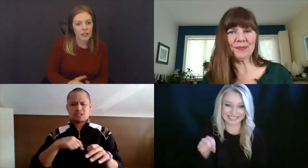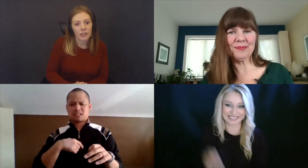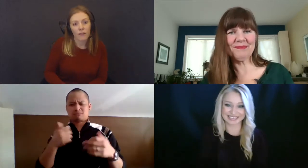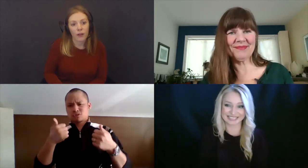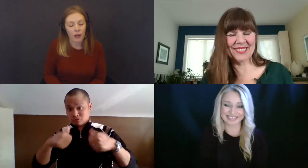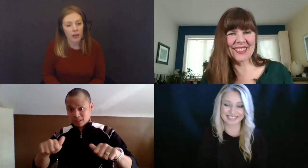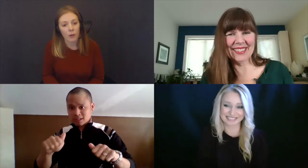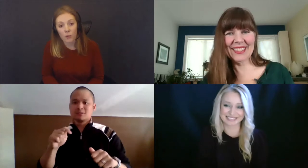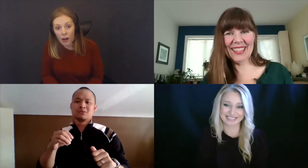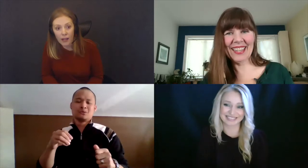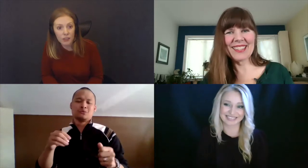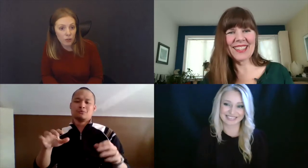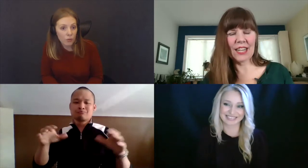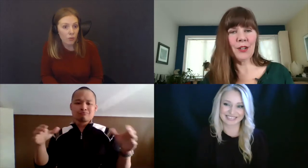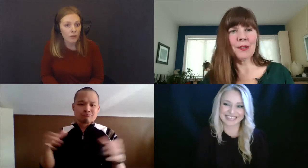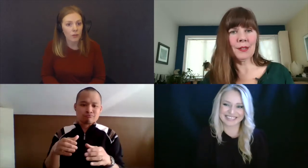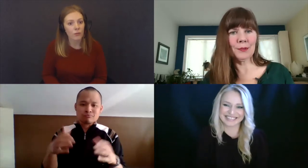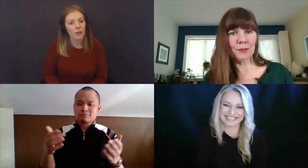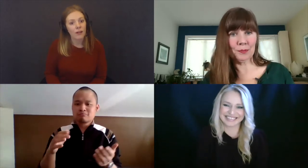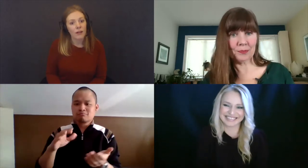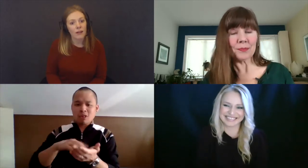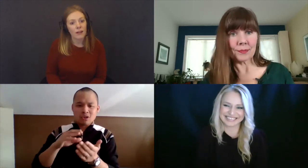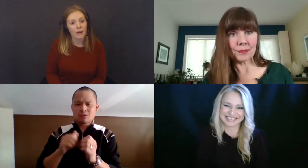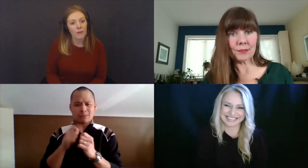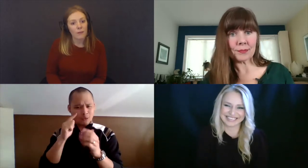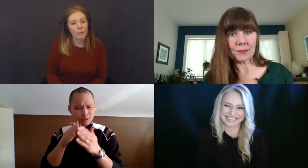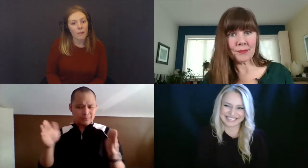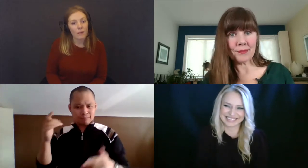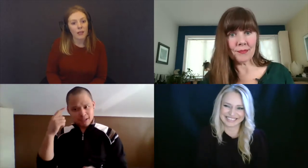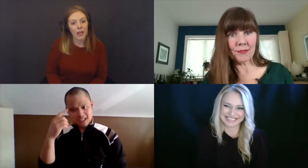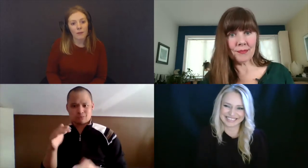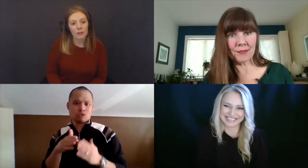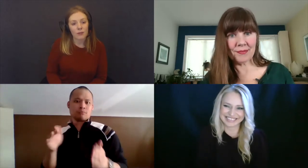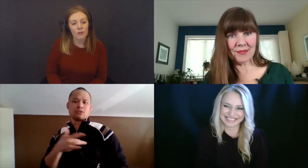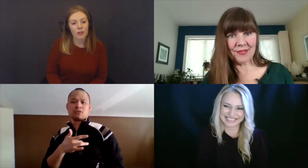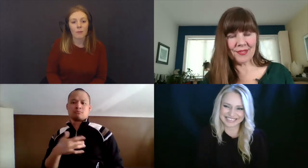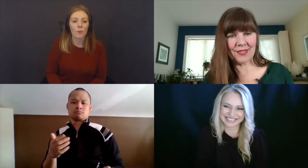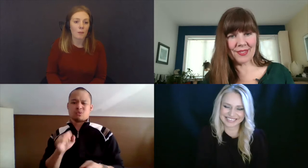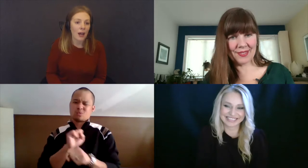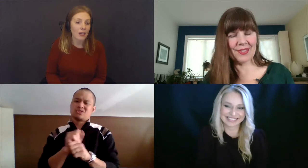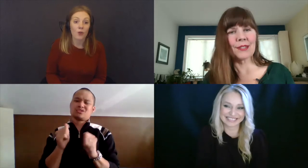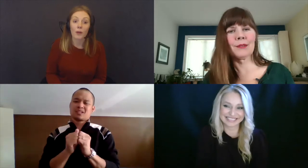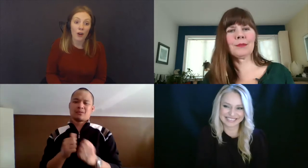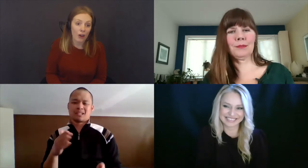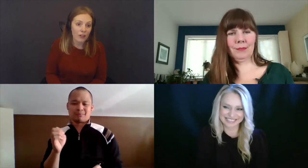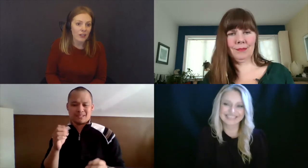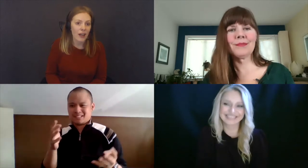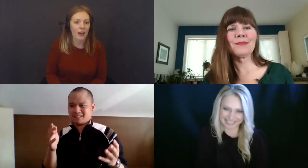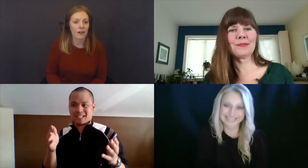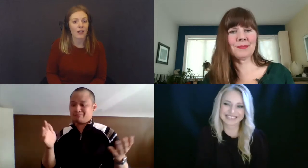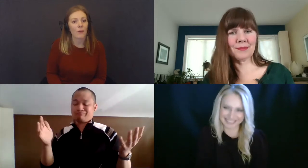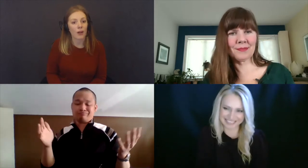langue québécois, LSQ. So being able to keep an open mind and an open